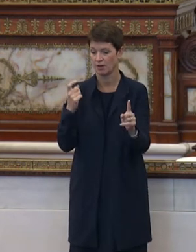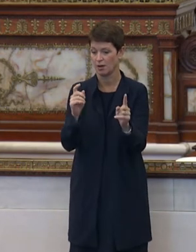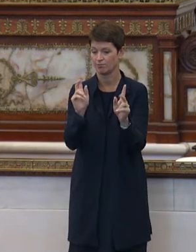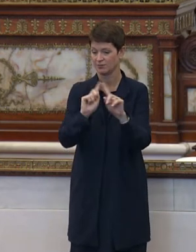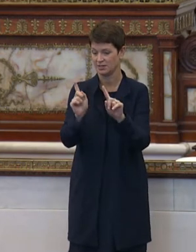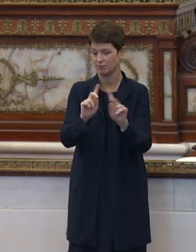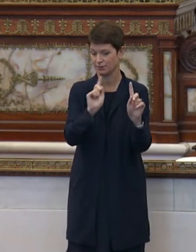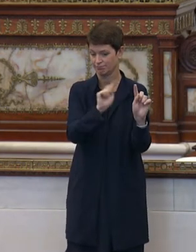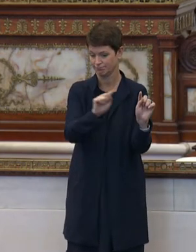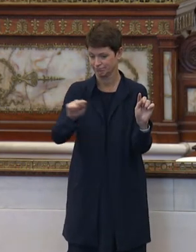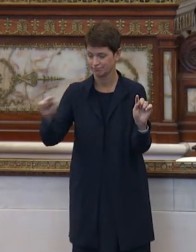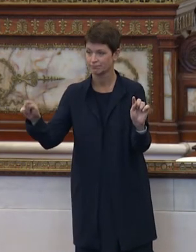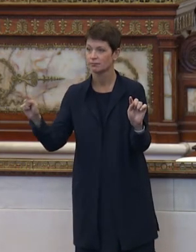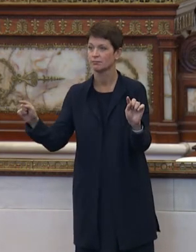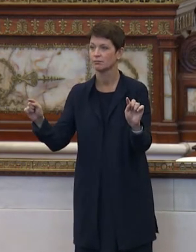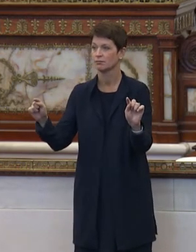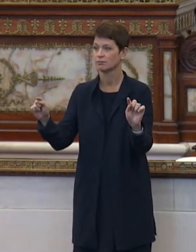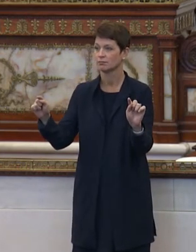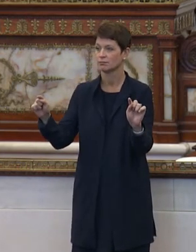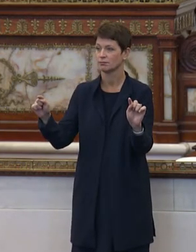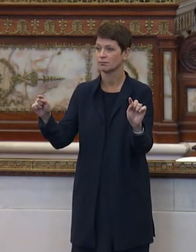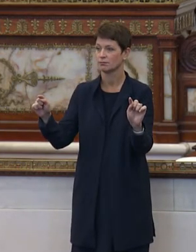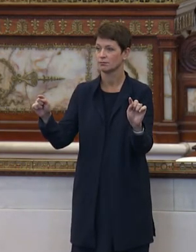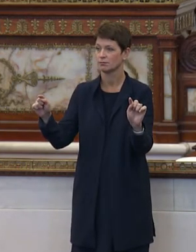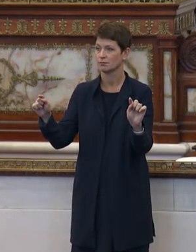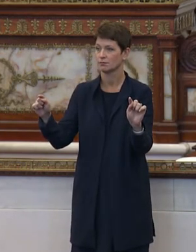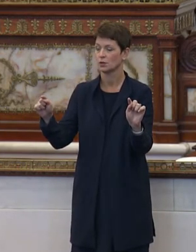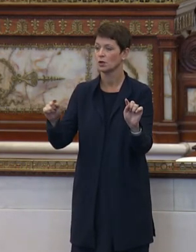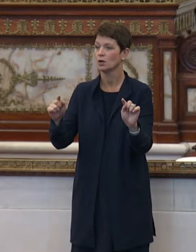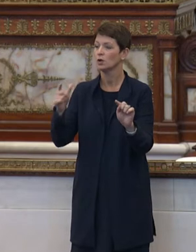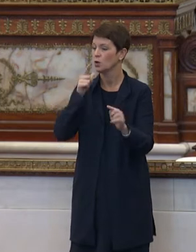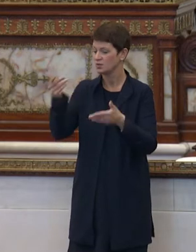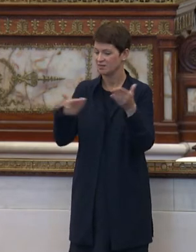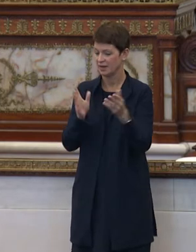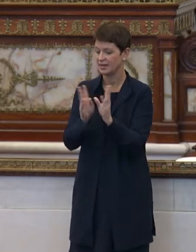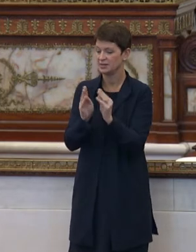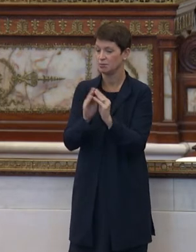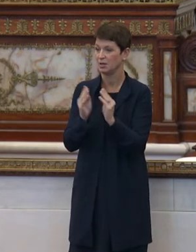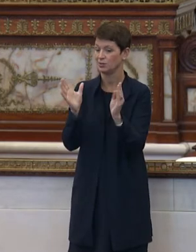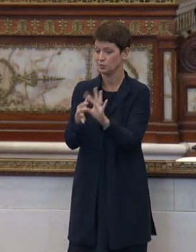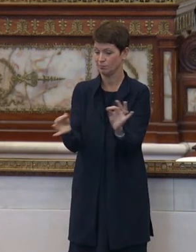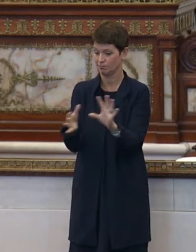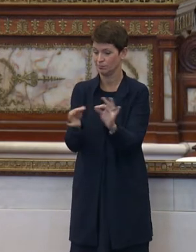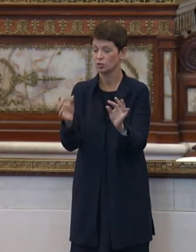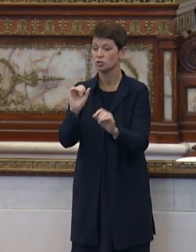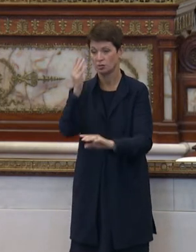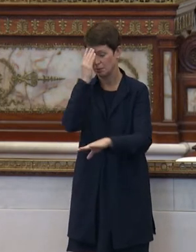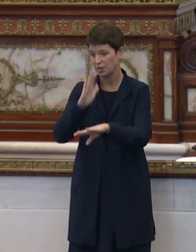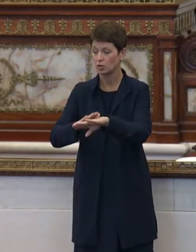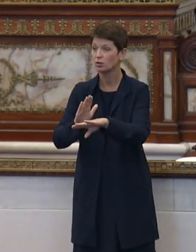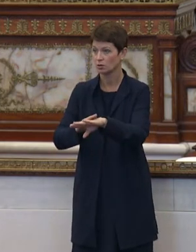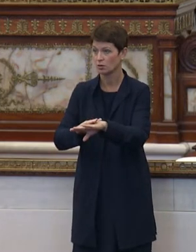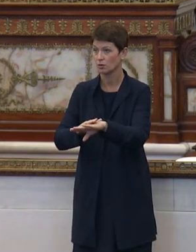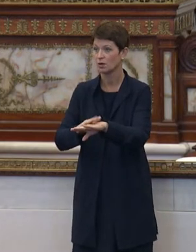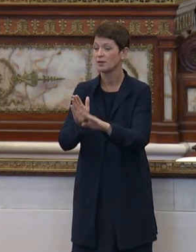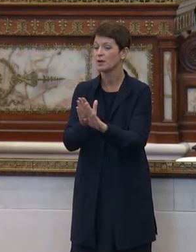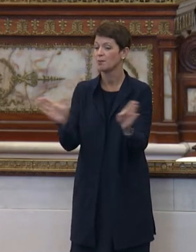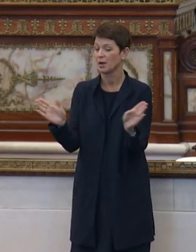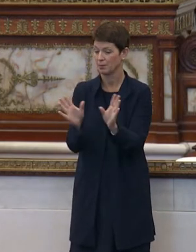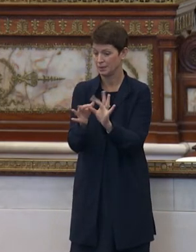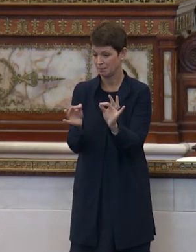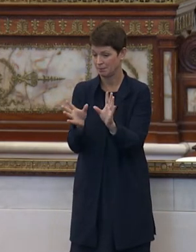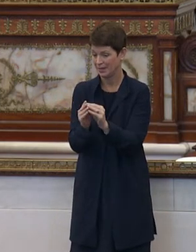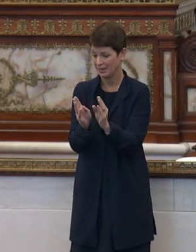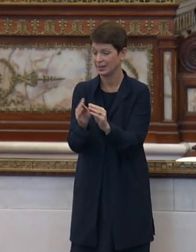have for today, everyone who has been invited to the meeting to testify should be aware that this is a public